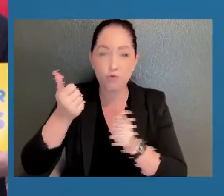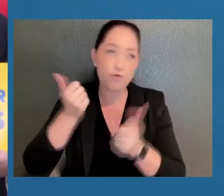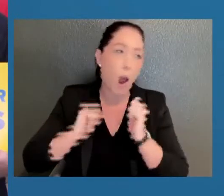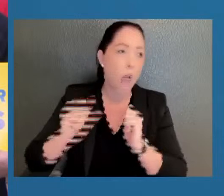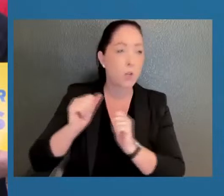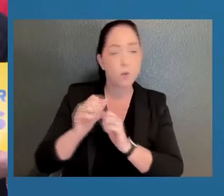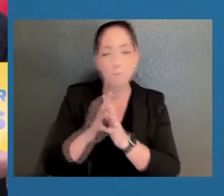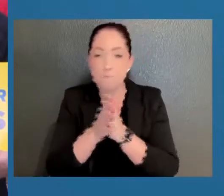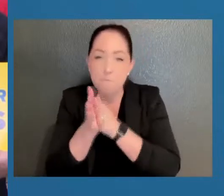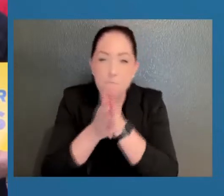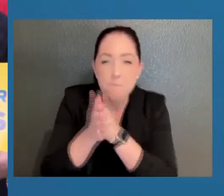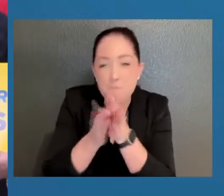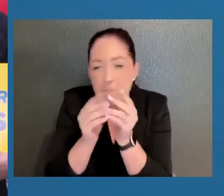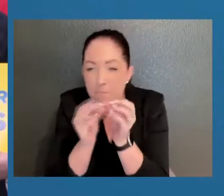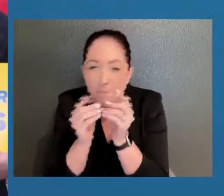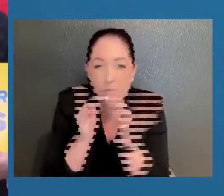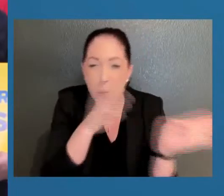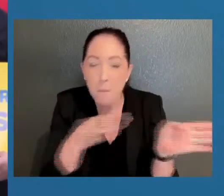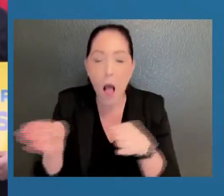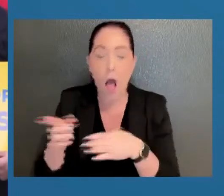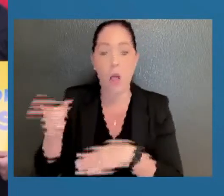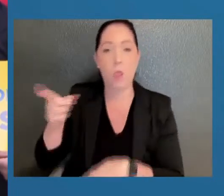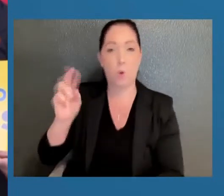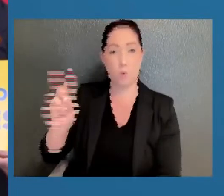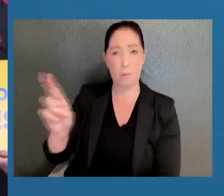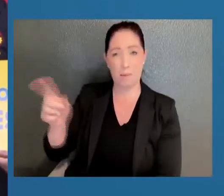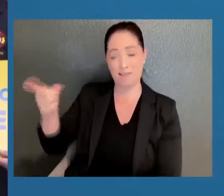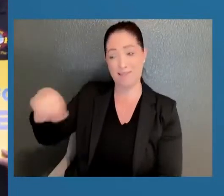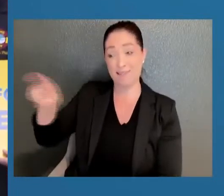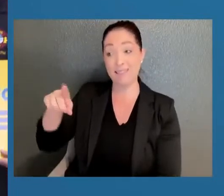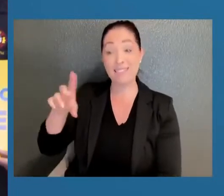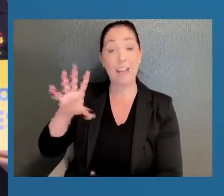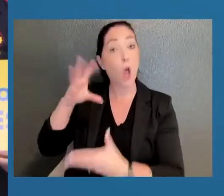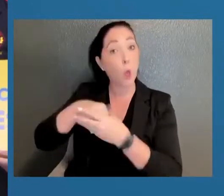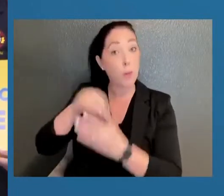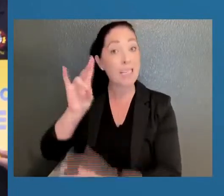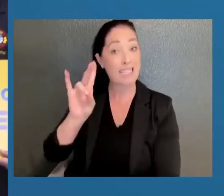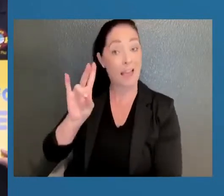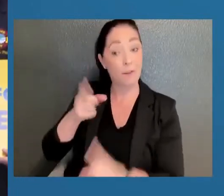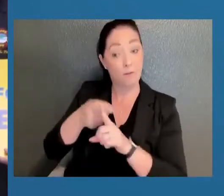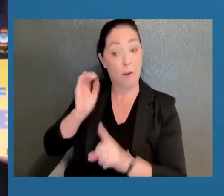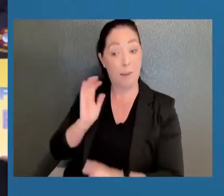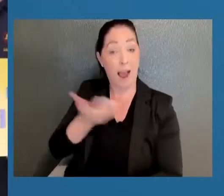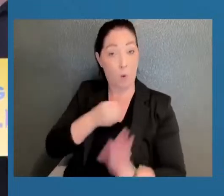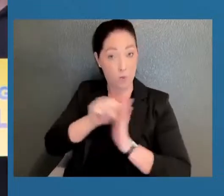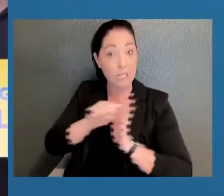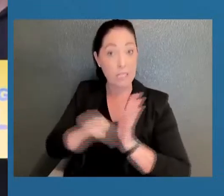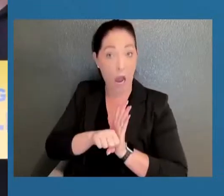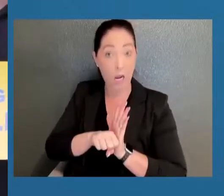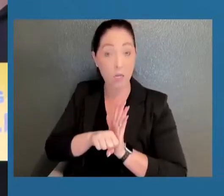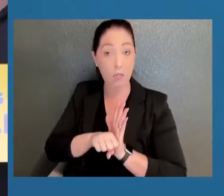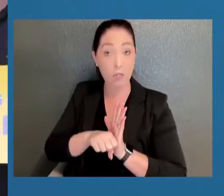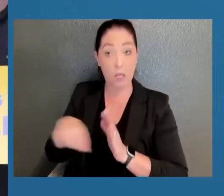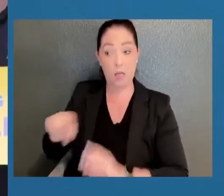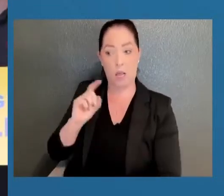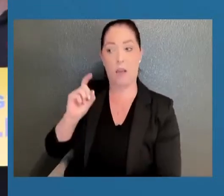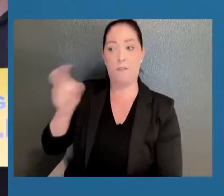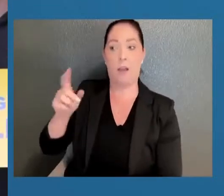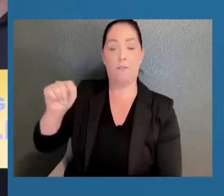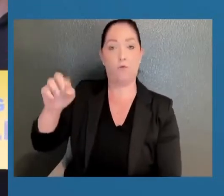spineless congressional Republicans, including 7 from our state and in this district, who've given President Trump free